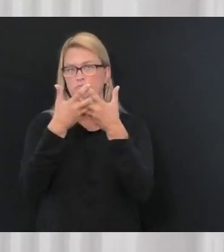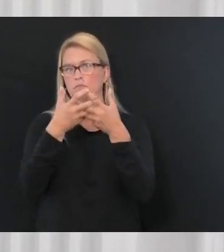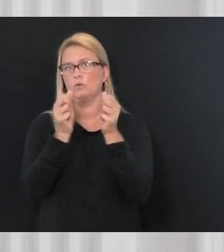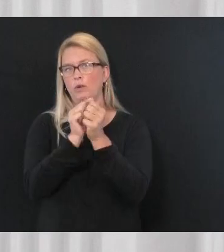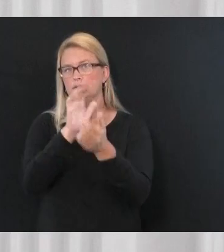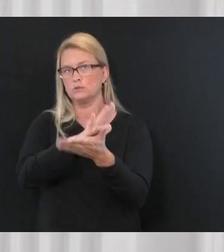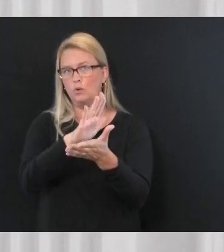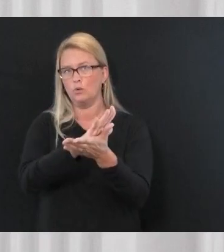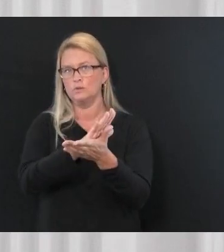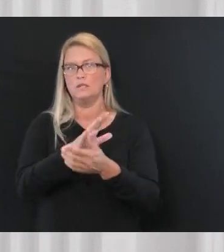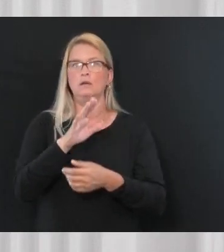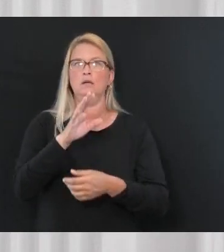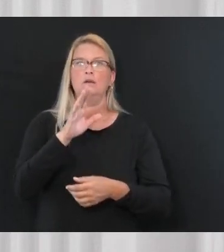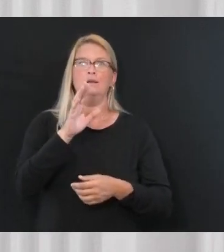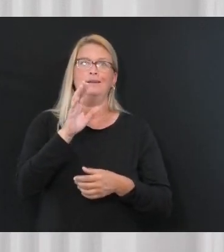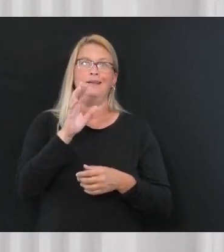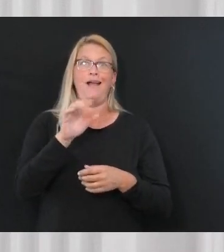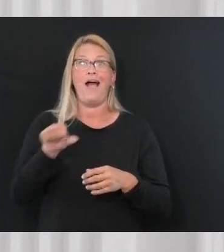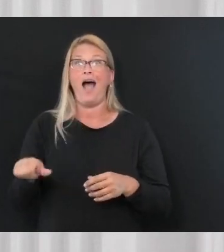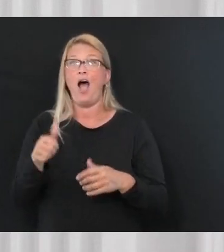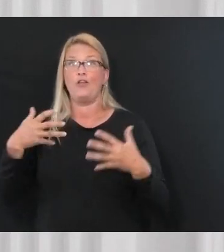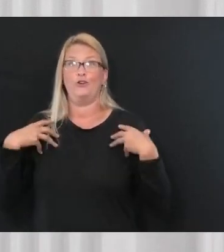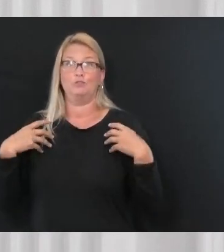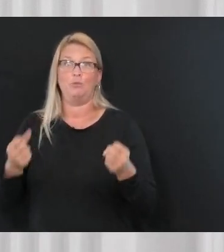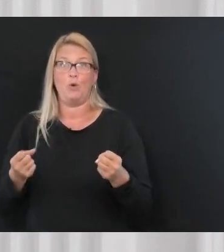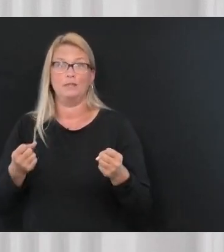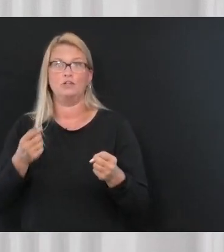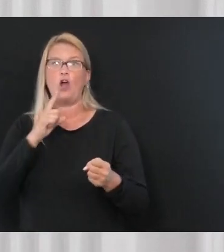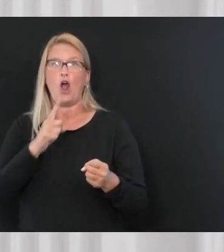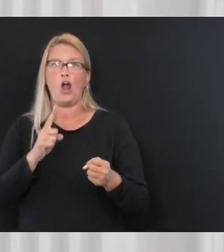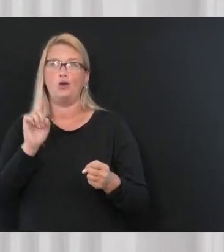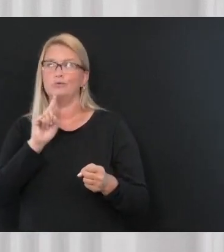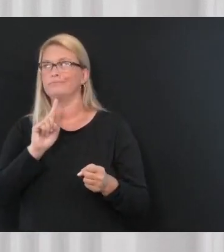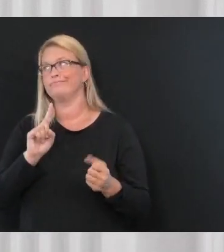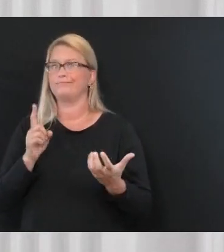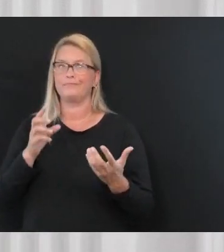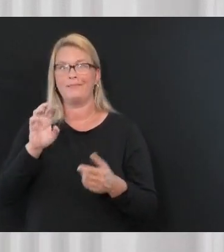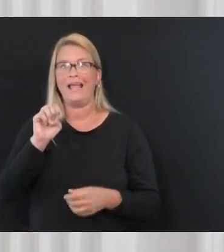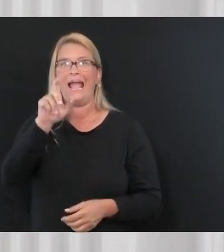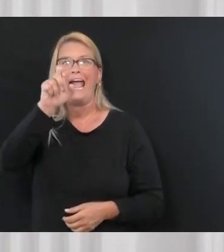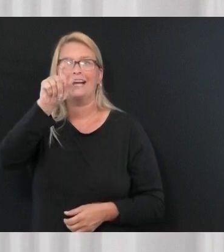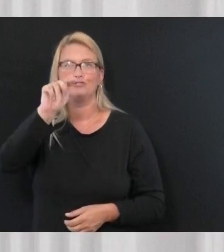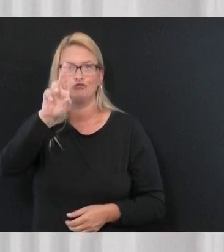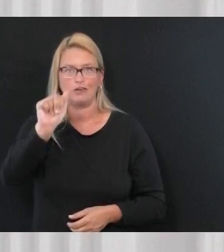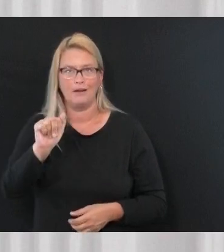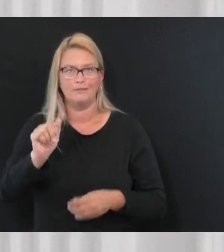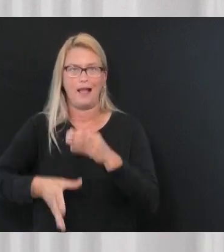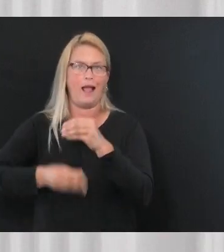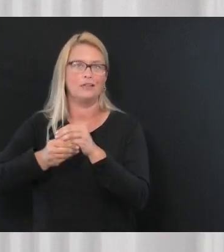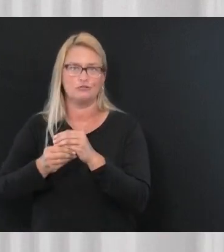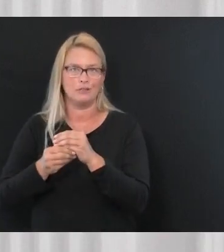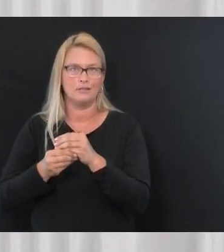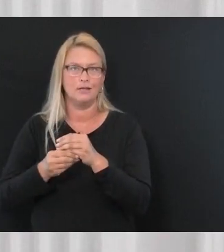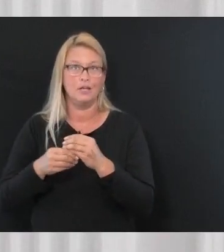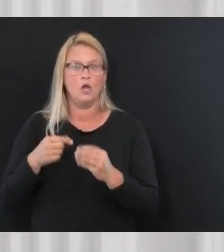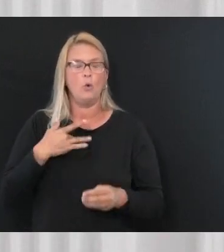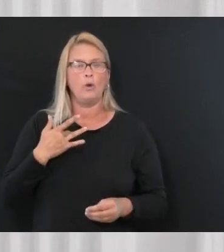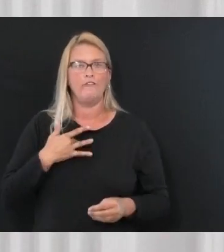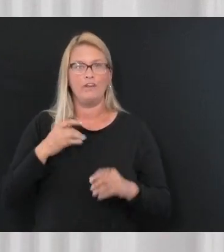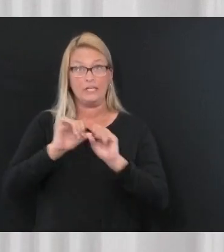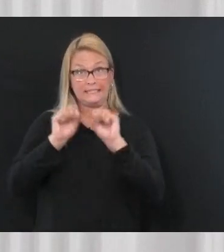Extracurricular activities are just that, extra. So we think that this system will